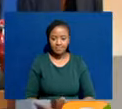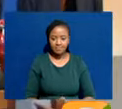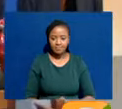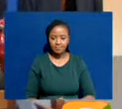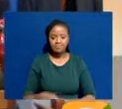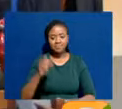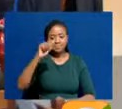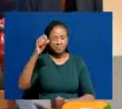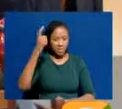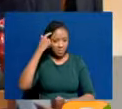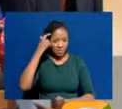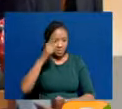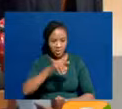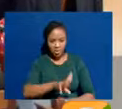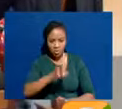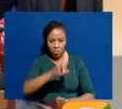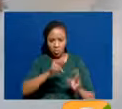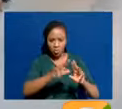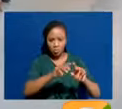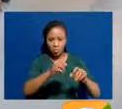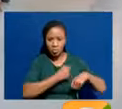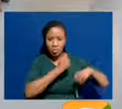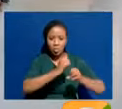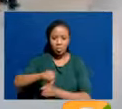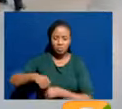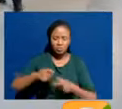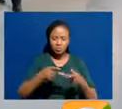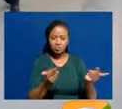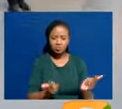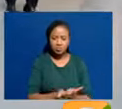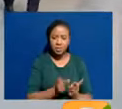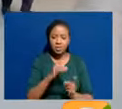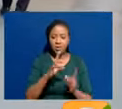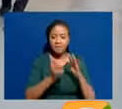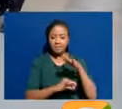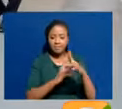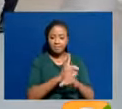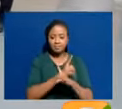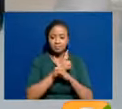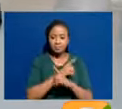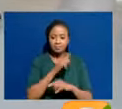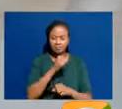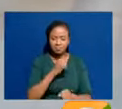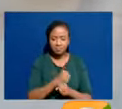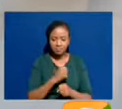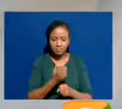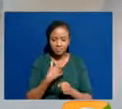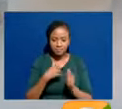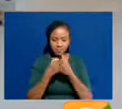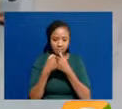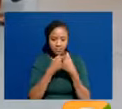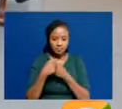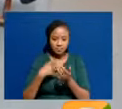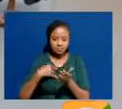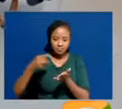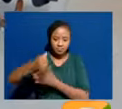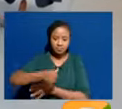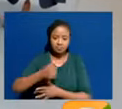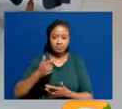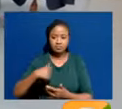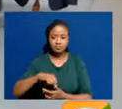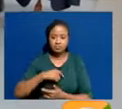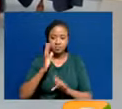Park was a project it was being undertaken by the Ministry of Defense. There were some exchequer challenges that we were able to